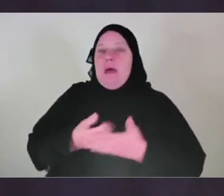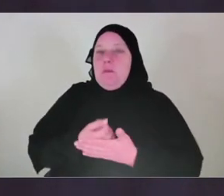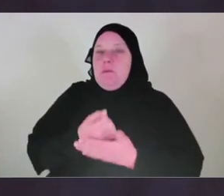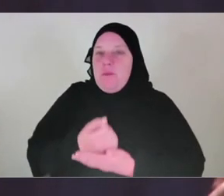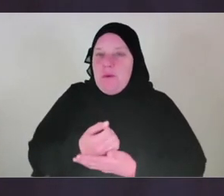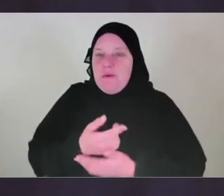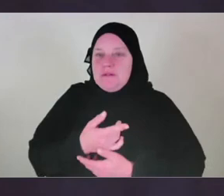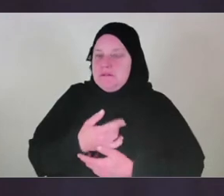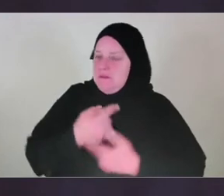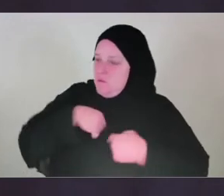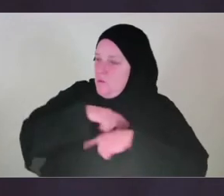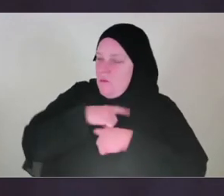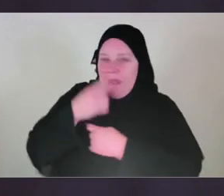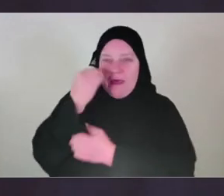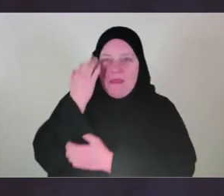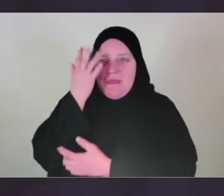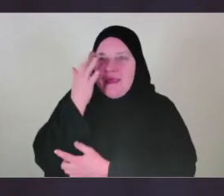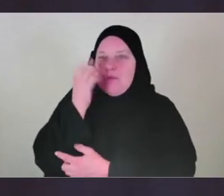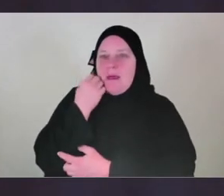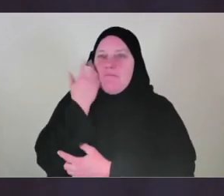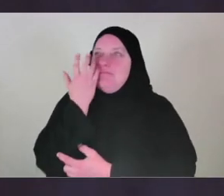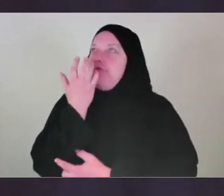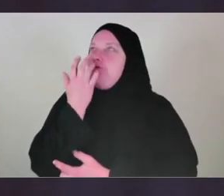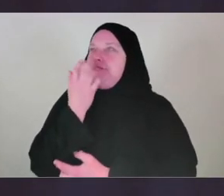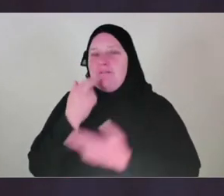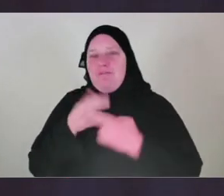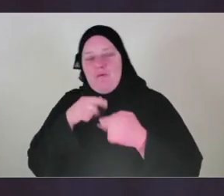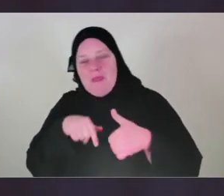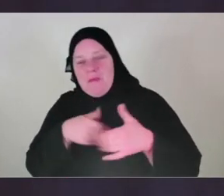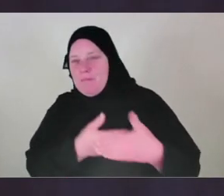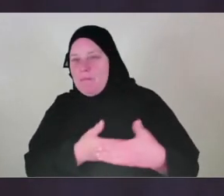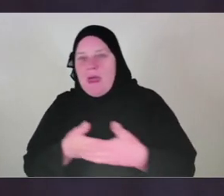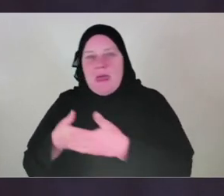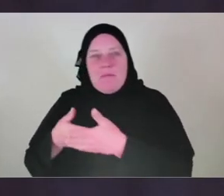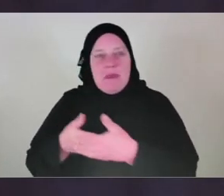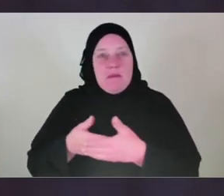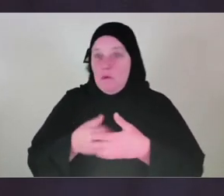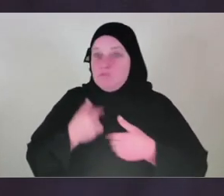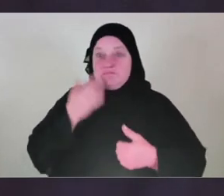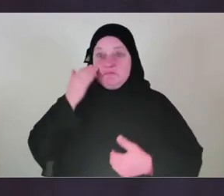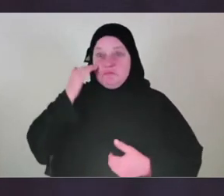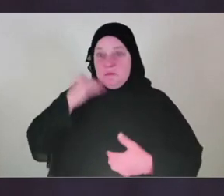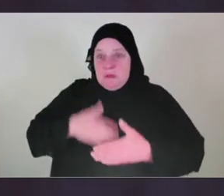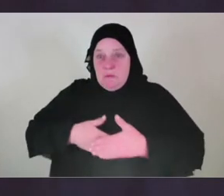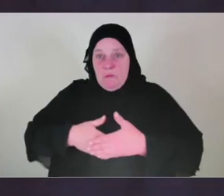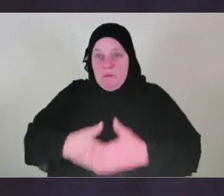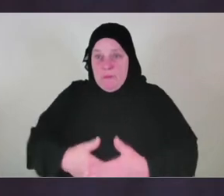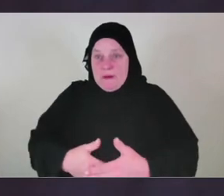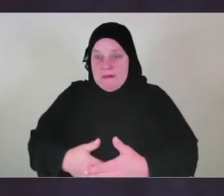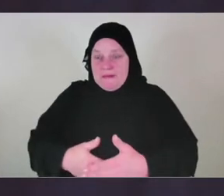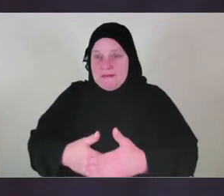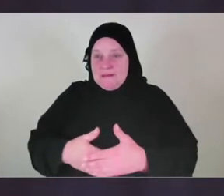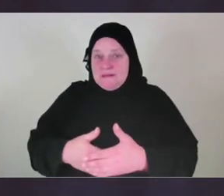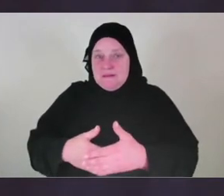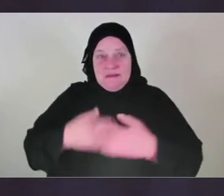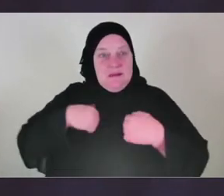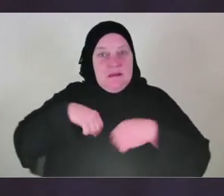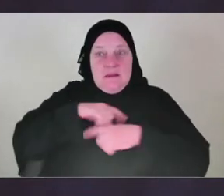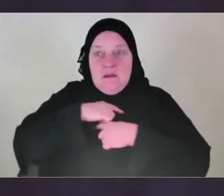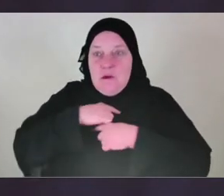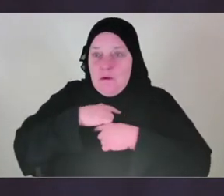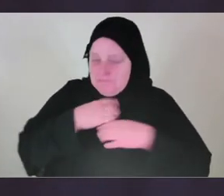What's their future? Even when a woman is carrying a child, how many things are people doing before the child's